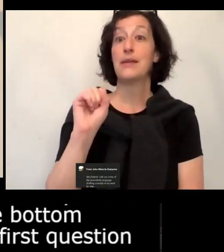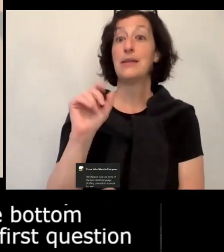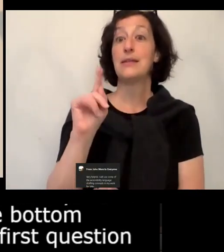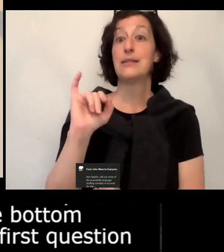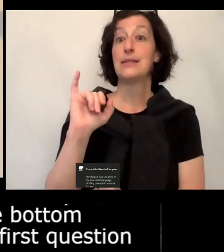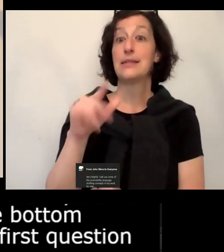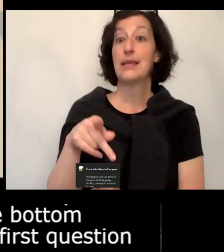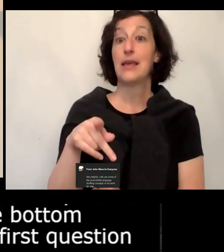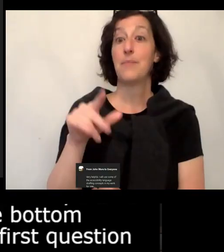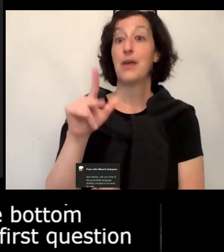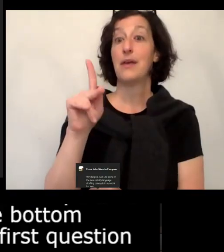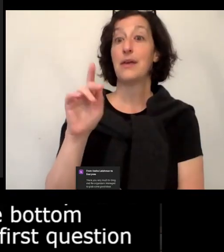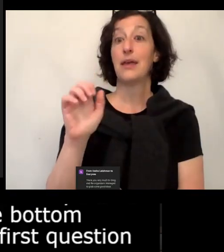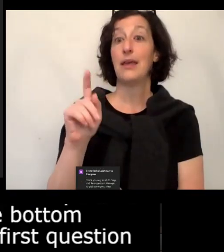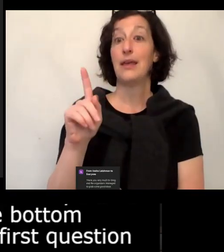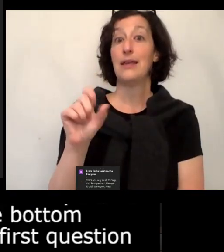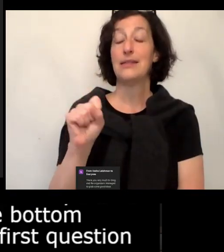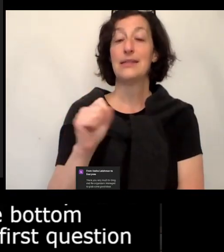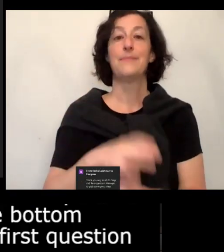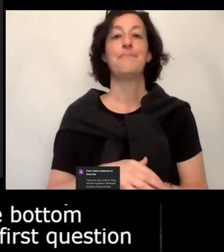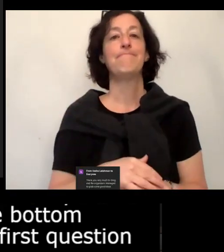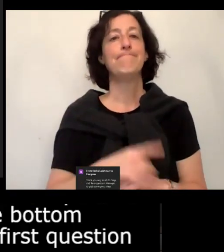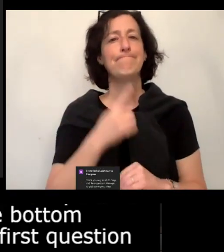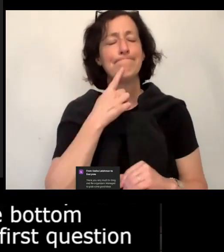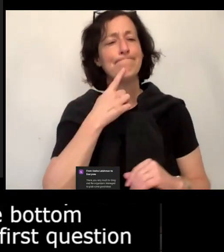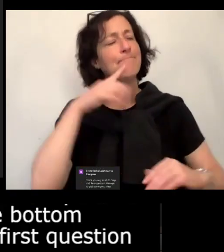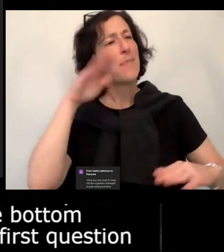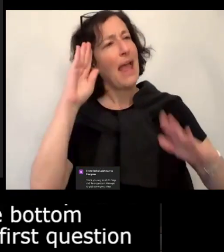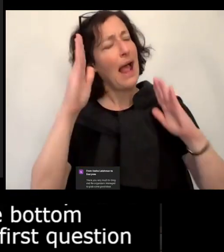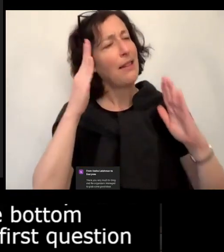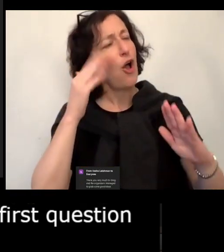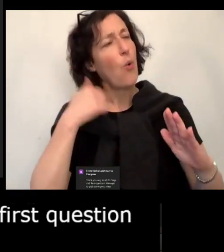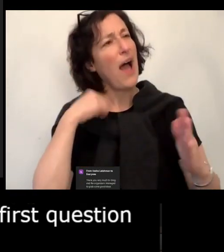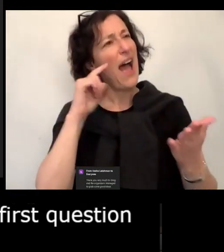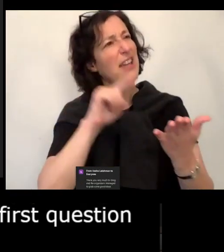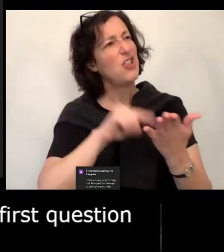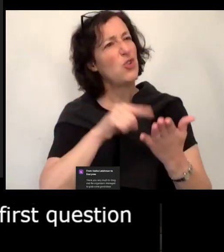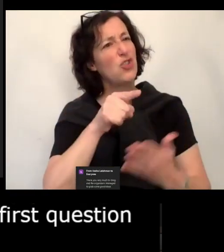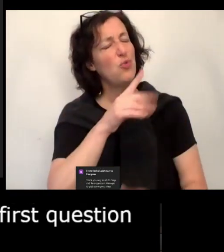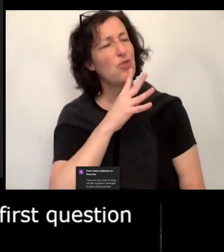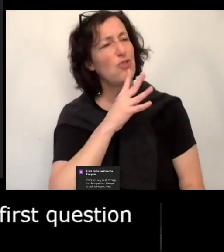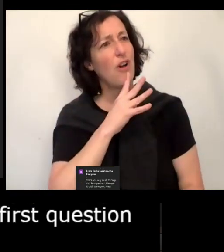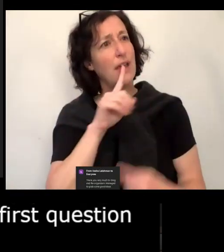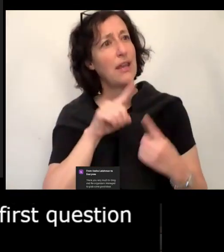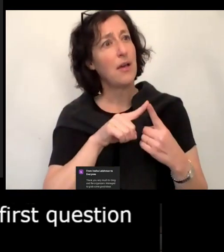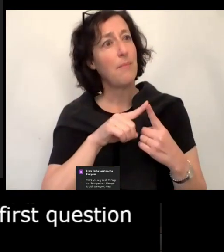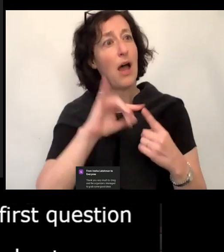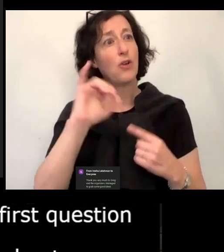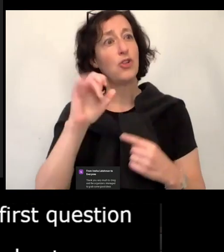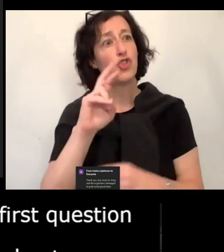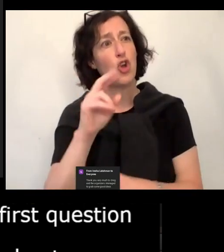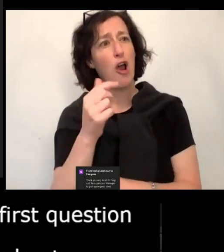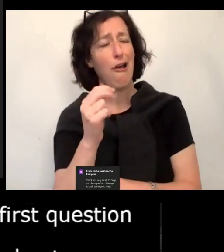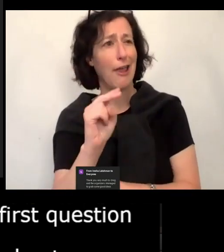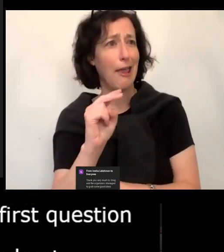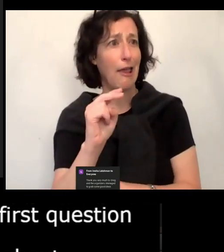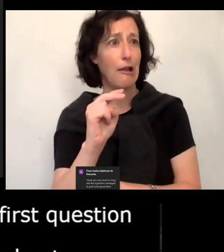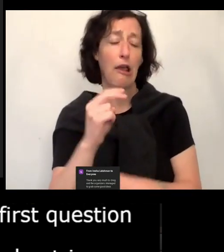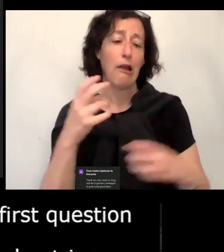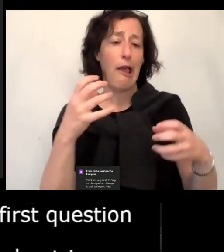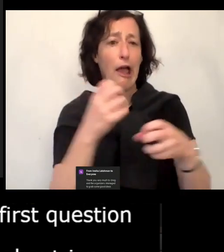Okay, Skip. Hi. One thing I noticed when you were talking about jargon and